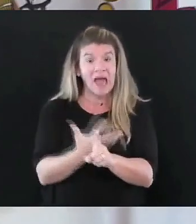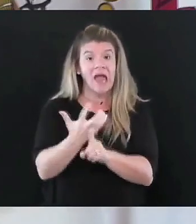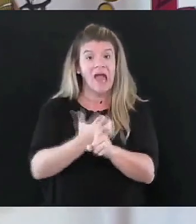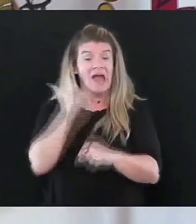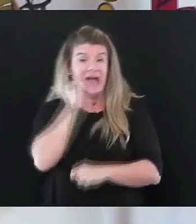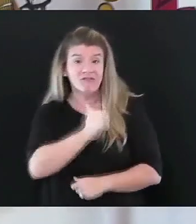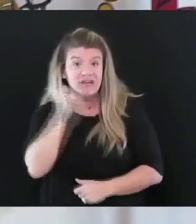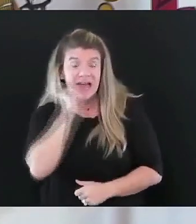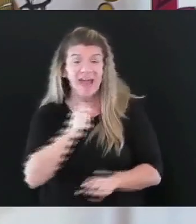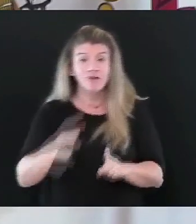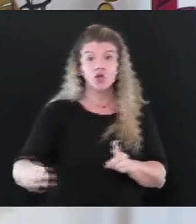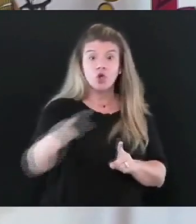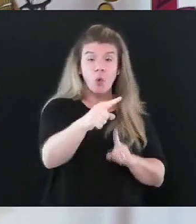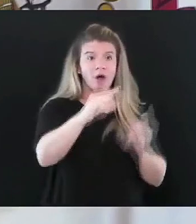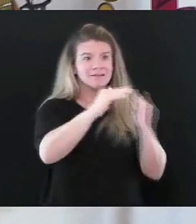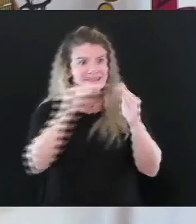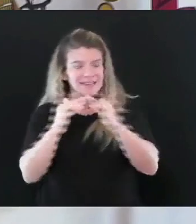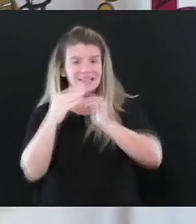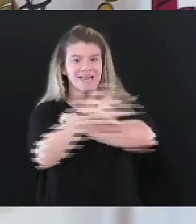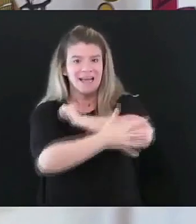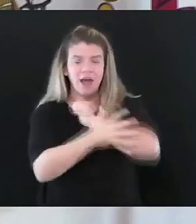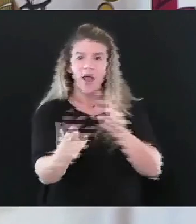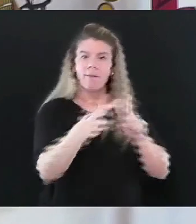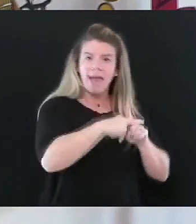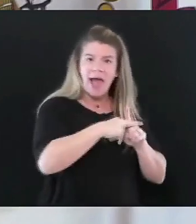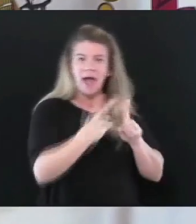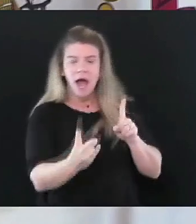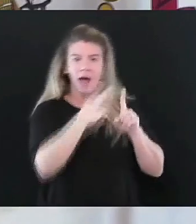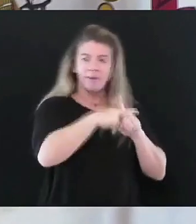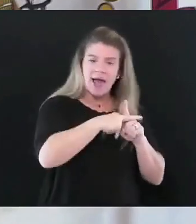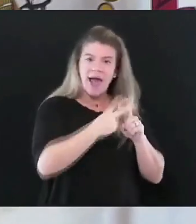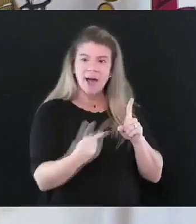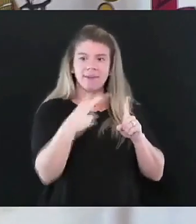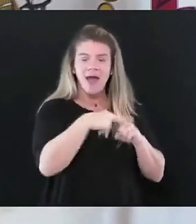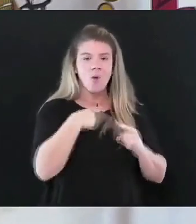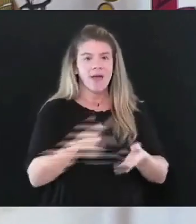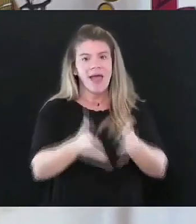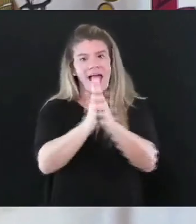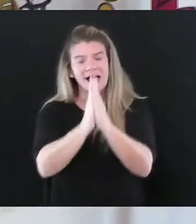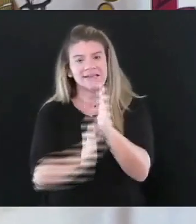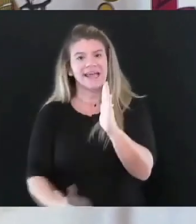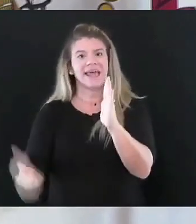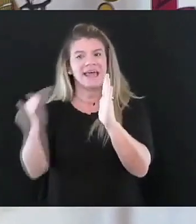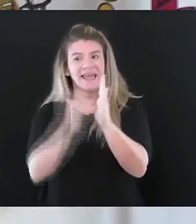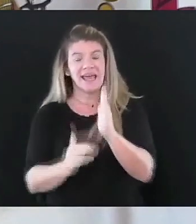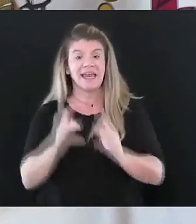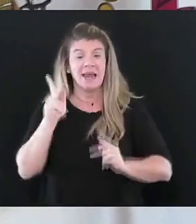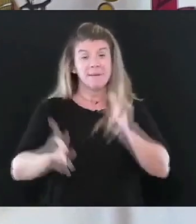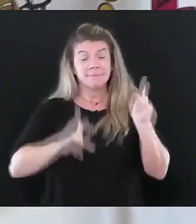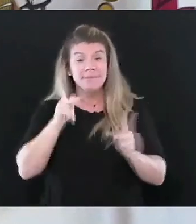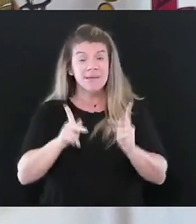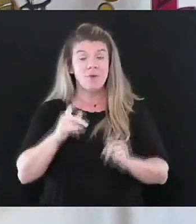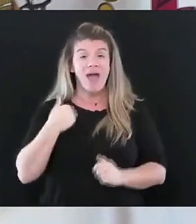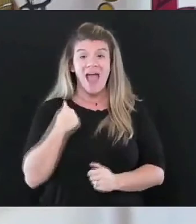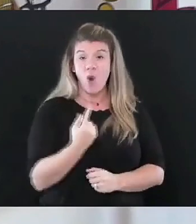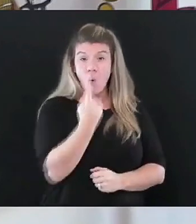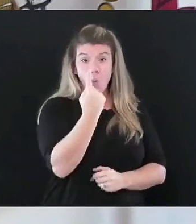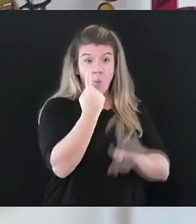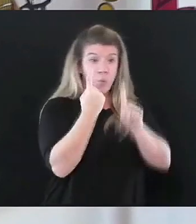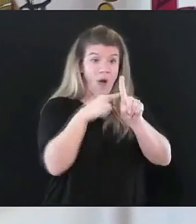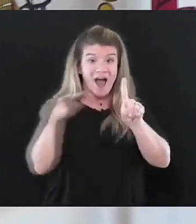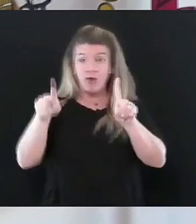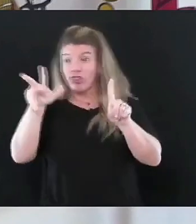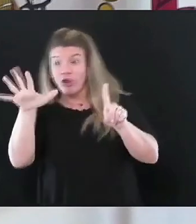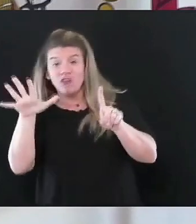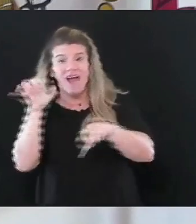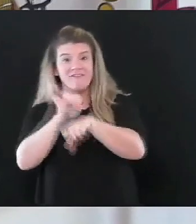to apply. We plead every day, or pleaded every day, for people that had 1 to